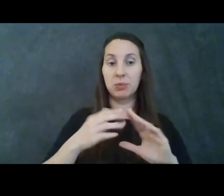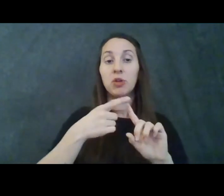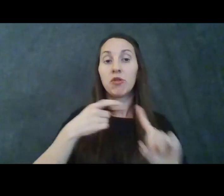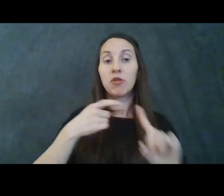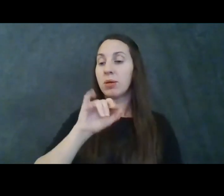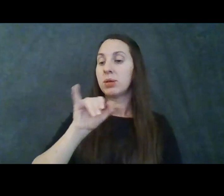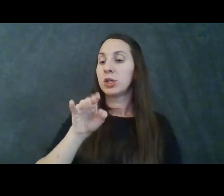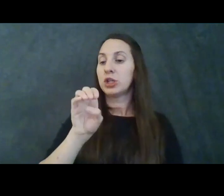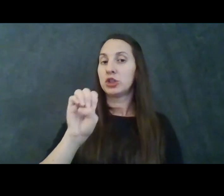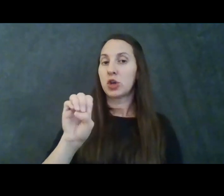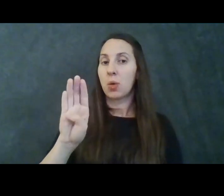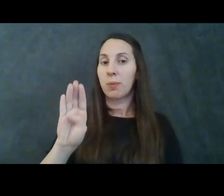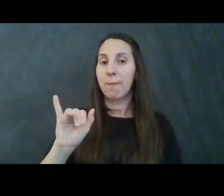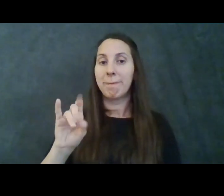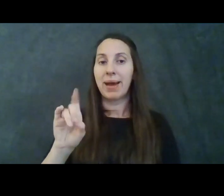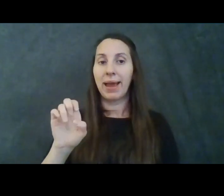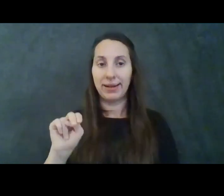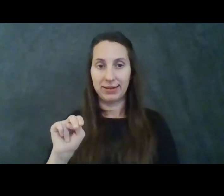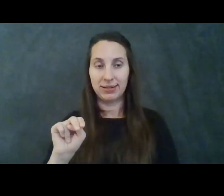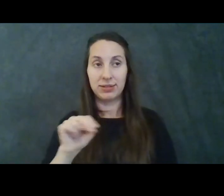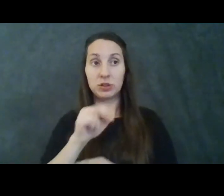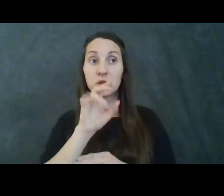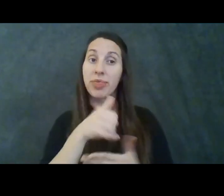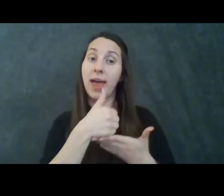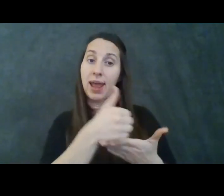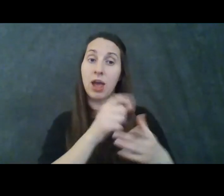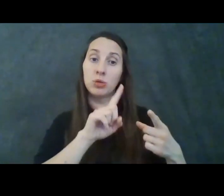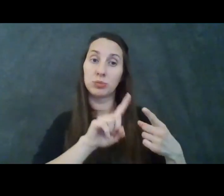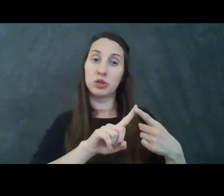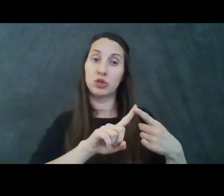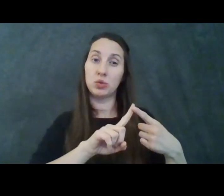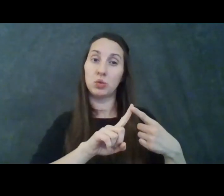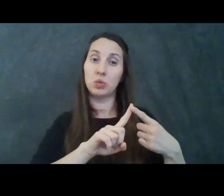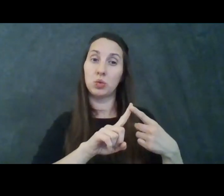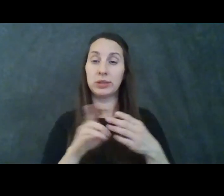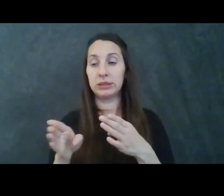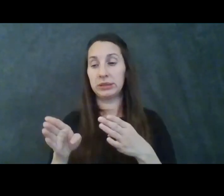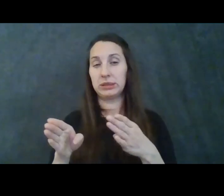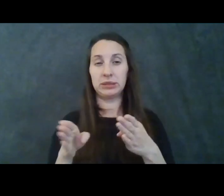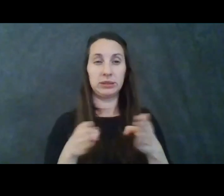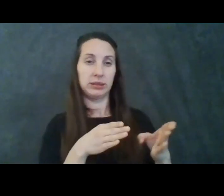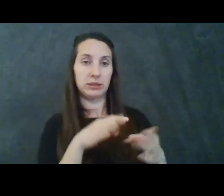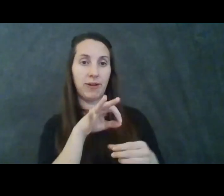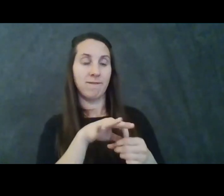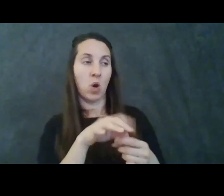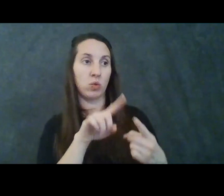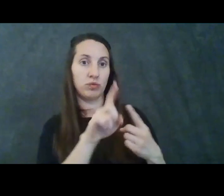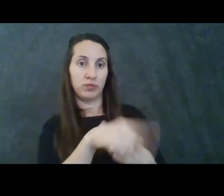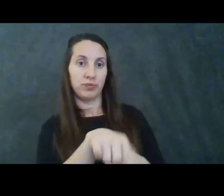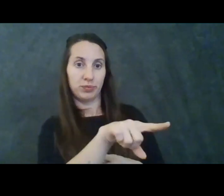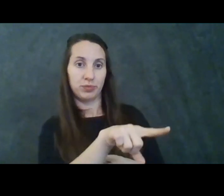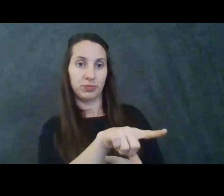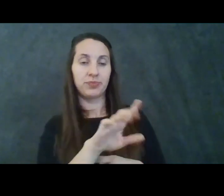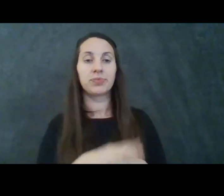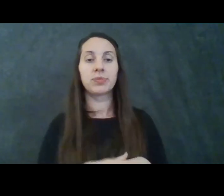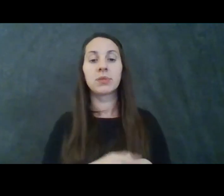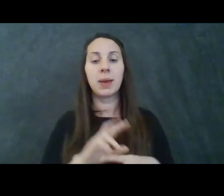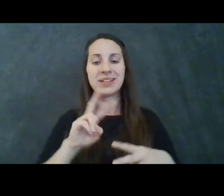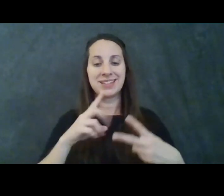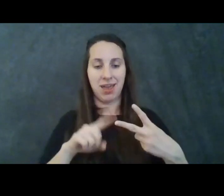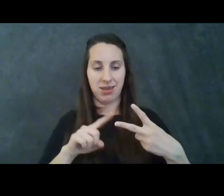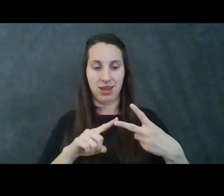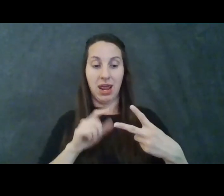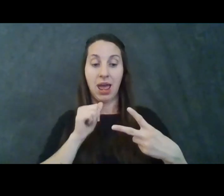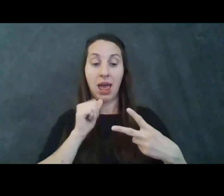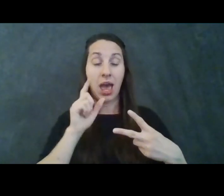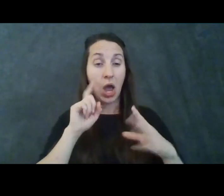move the needle for Joe Biden's vote and his support. Second is the overwhelming